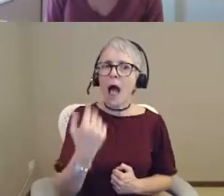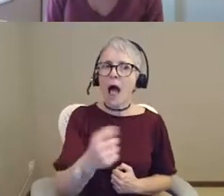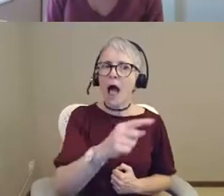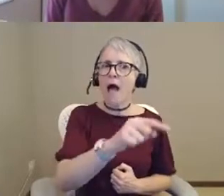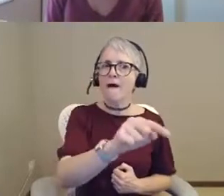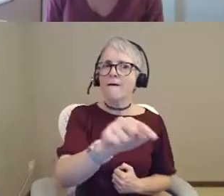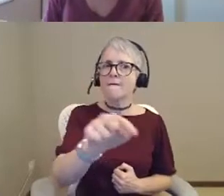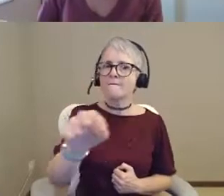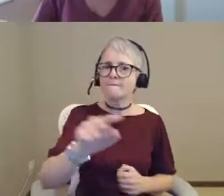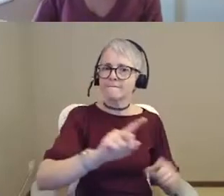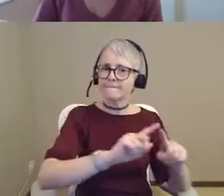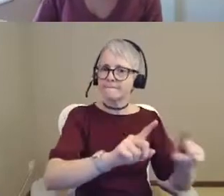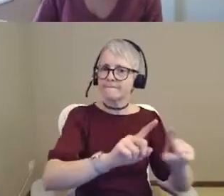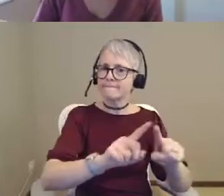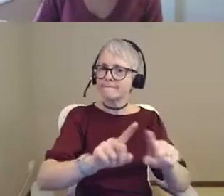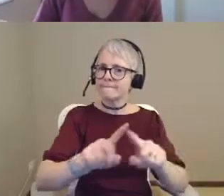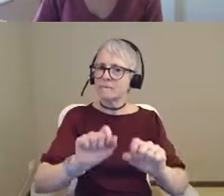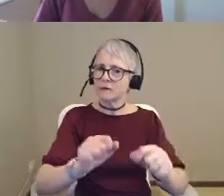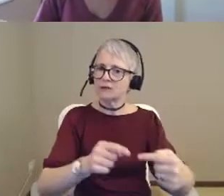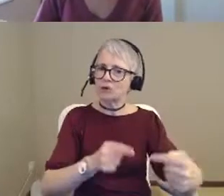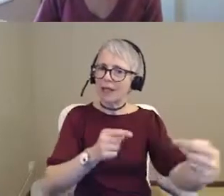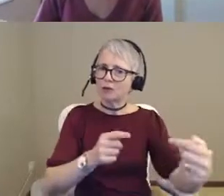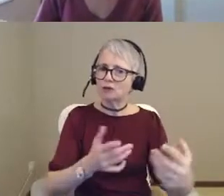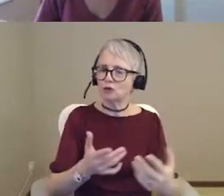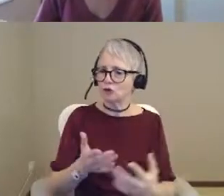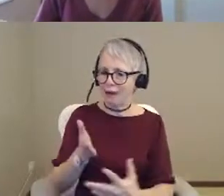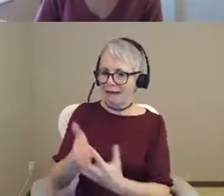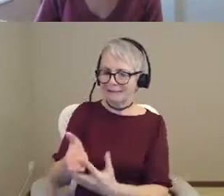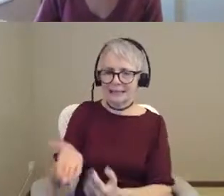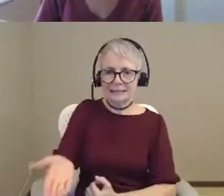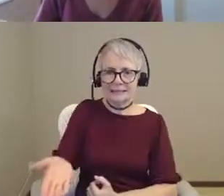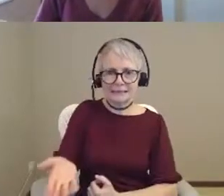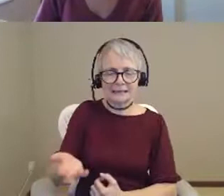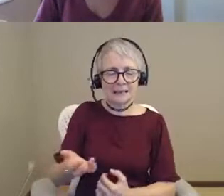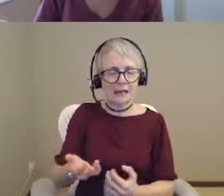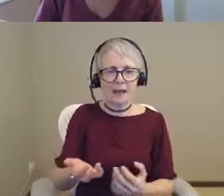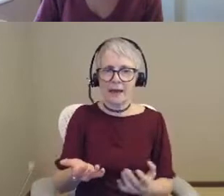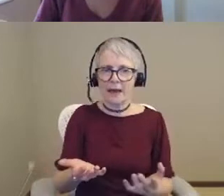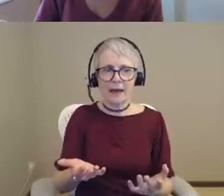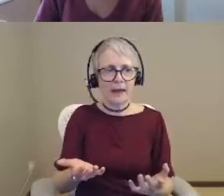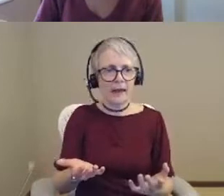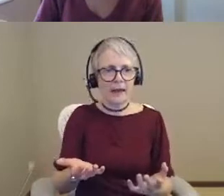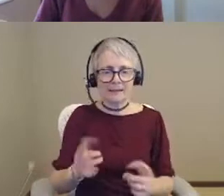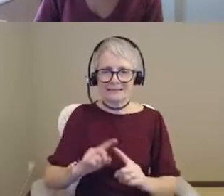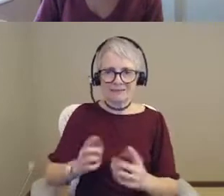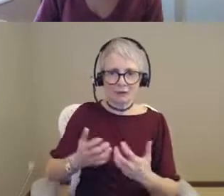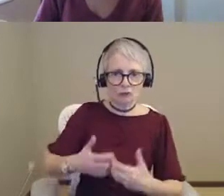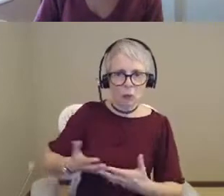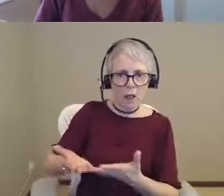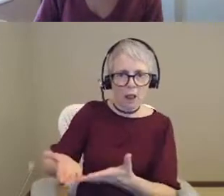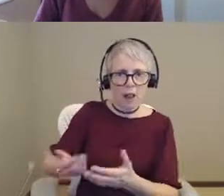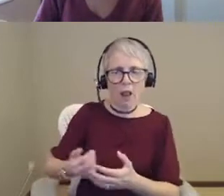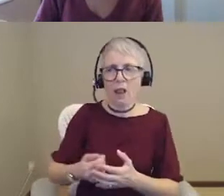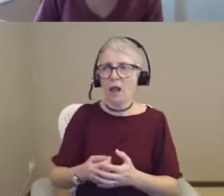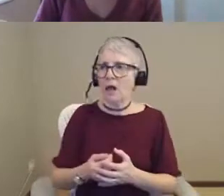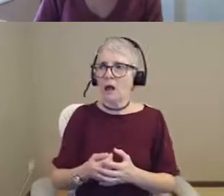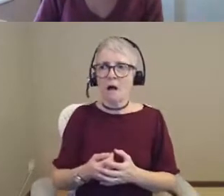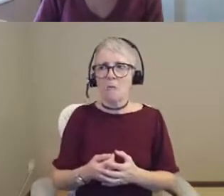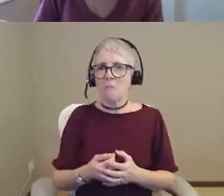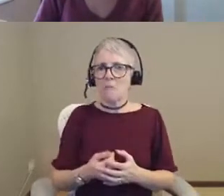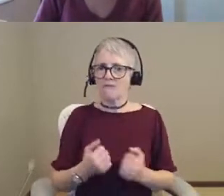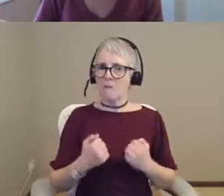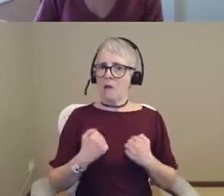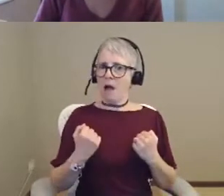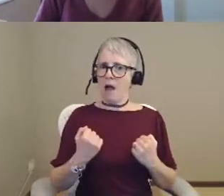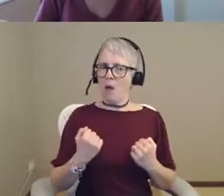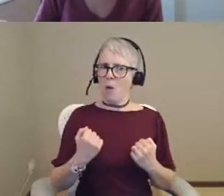different challenges for accessing or using different tools. And some of my first experiences were seeing the